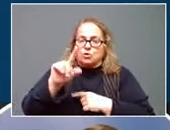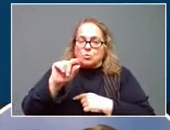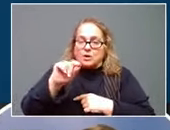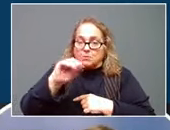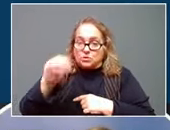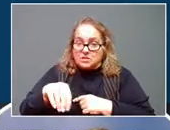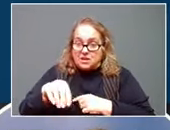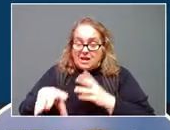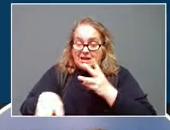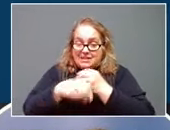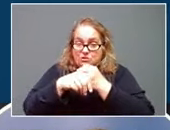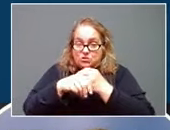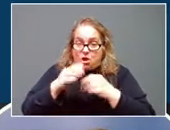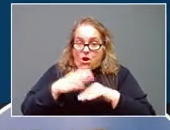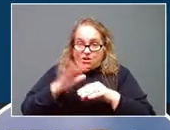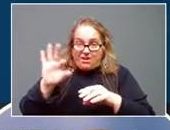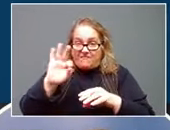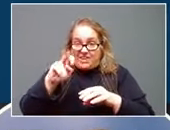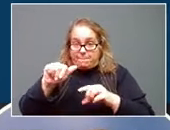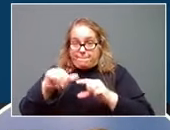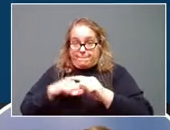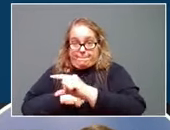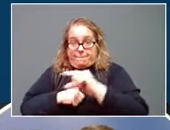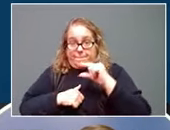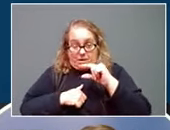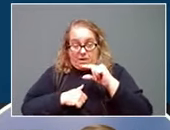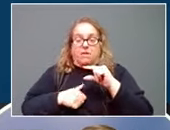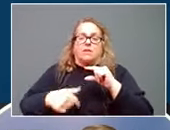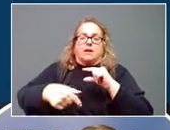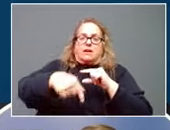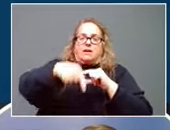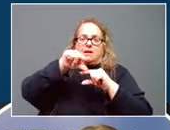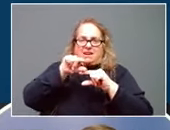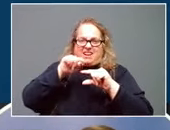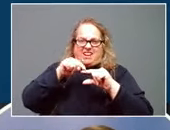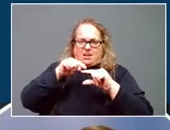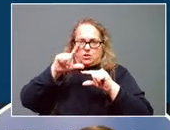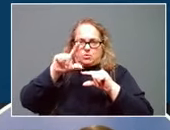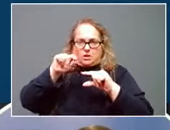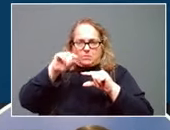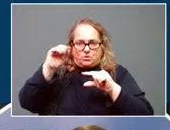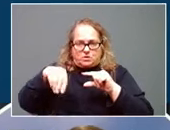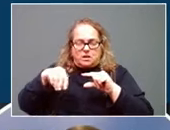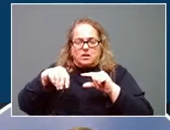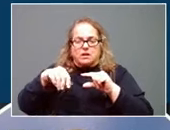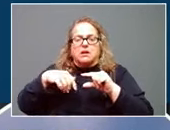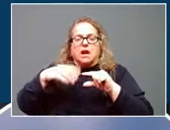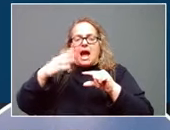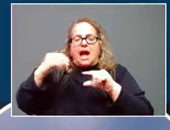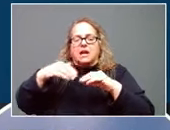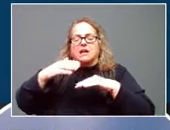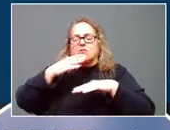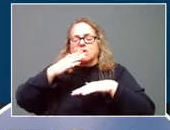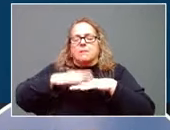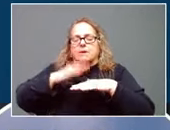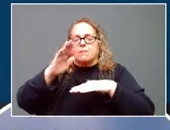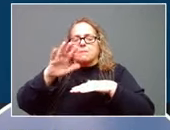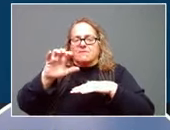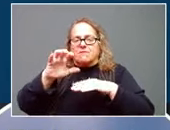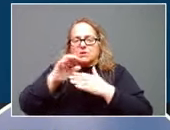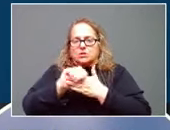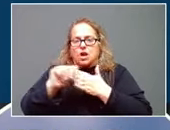additional on top of their FEMA award, though we did set a minimum of $500 for those that would have fallen below